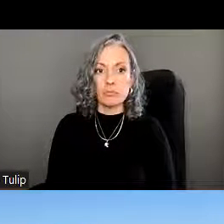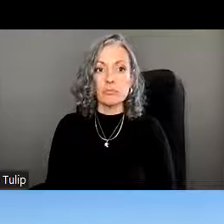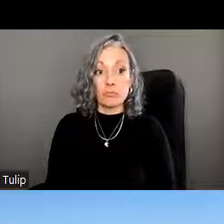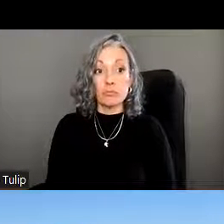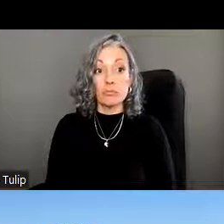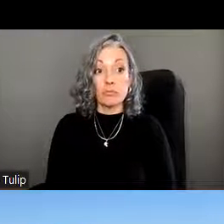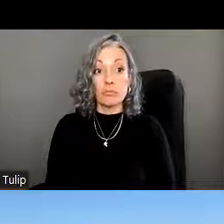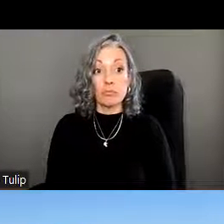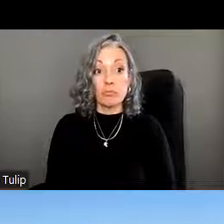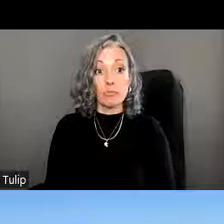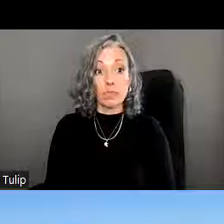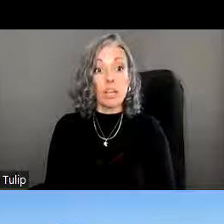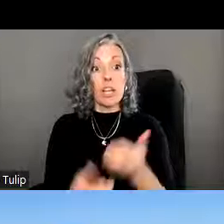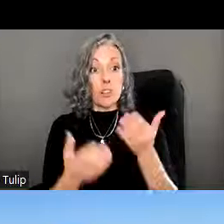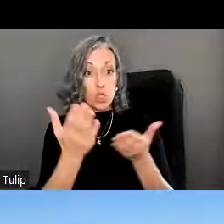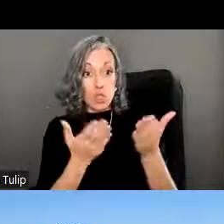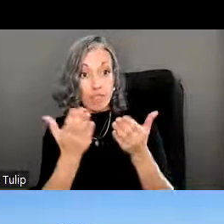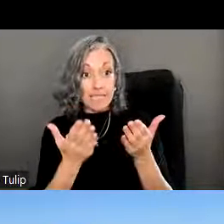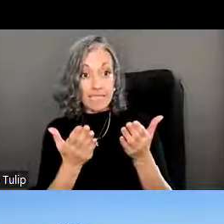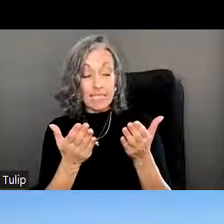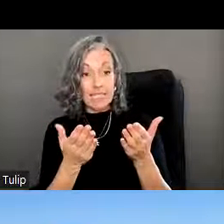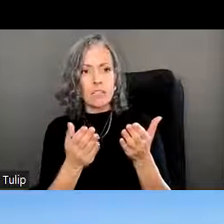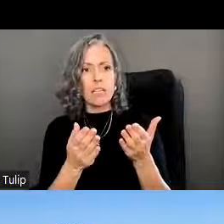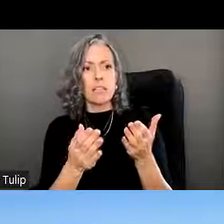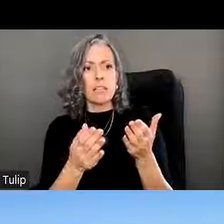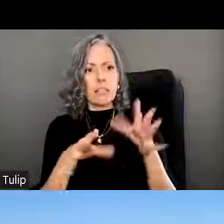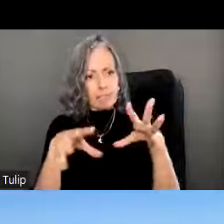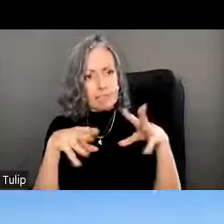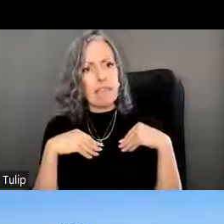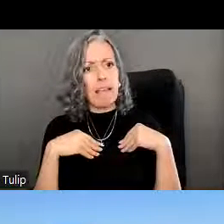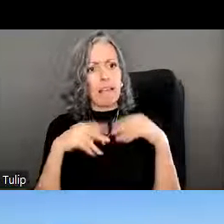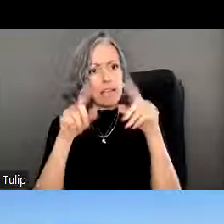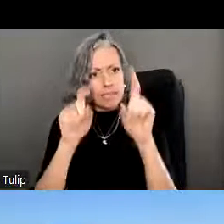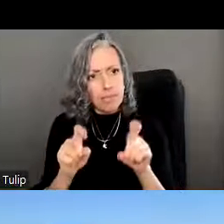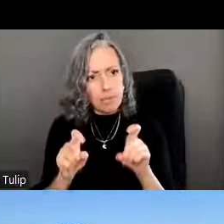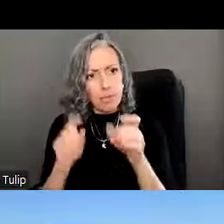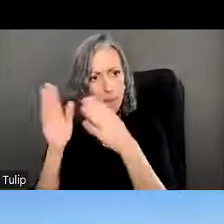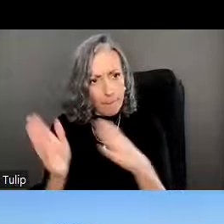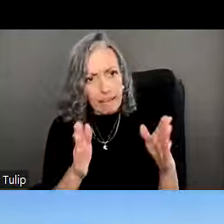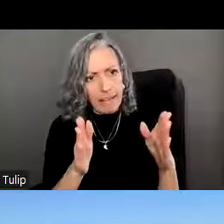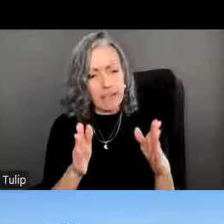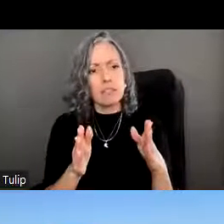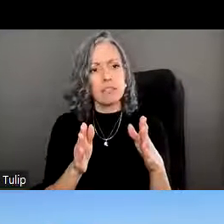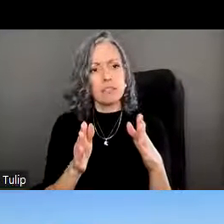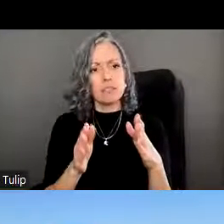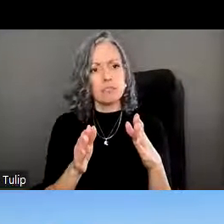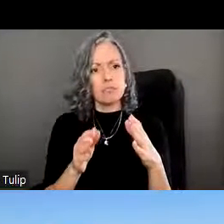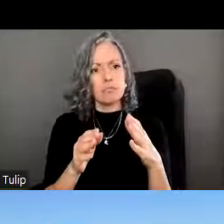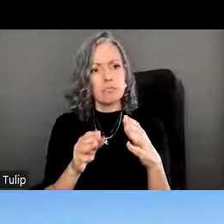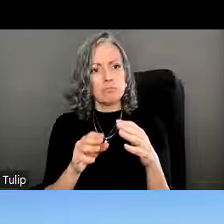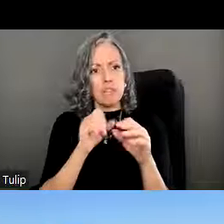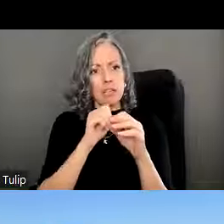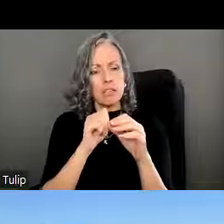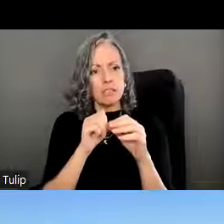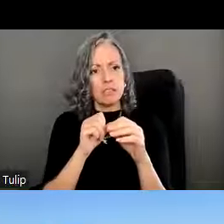Okay, the package of services, the intake and assessment, care plan consultation, many of these things are things that these